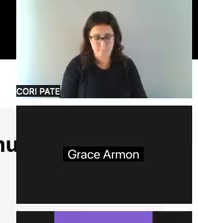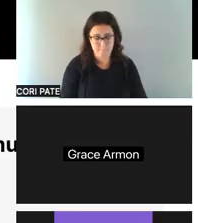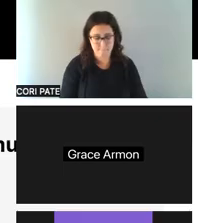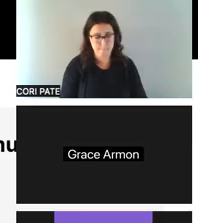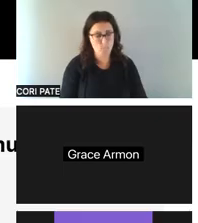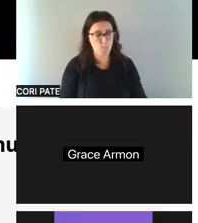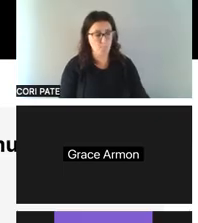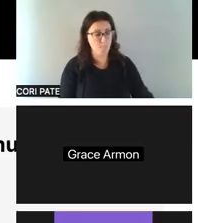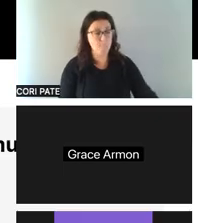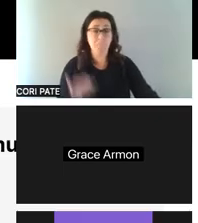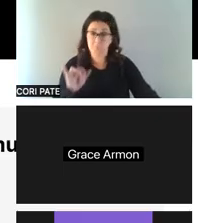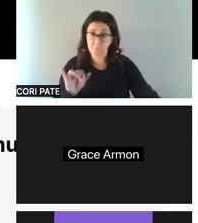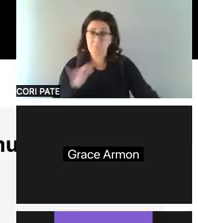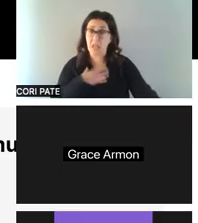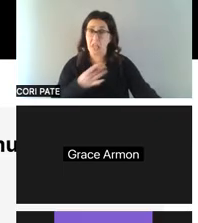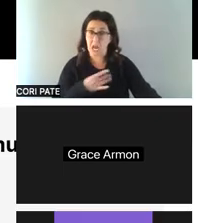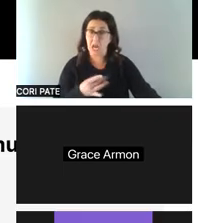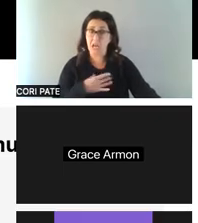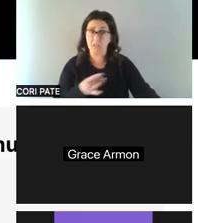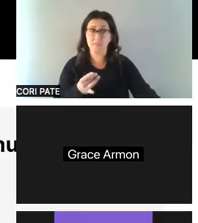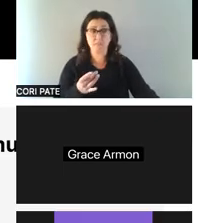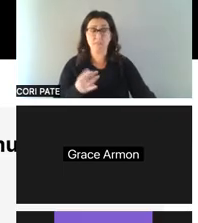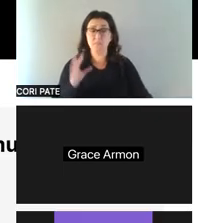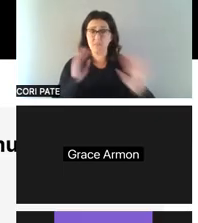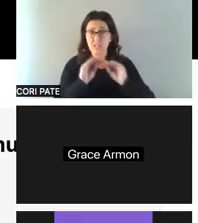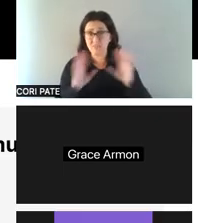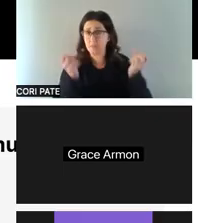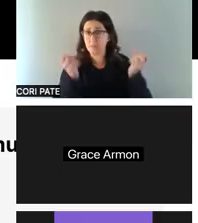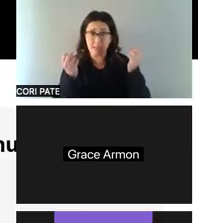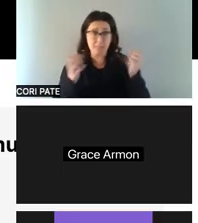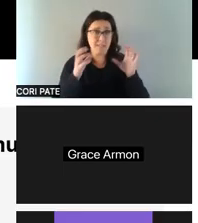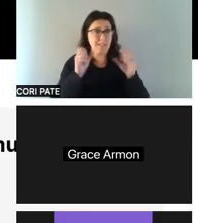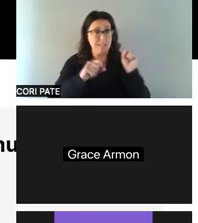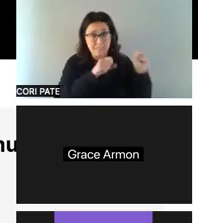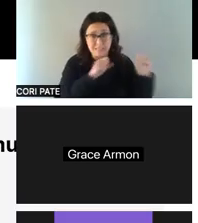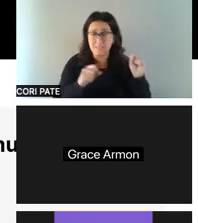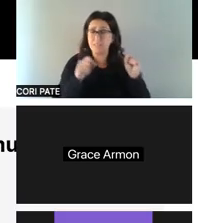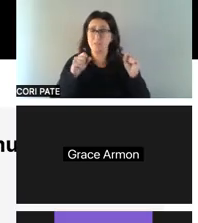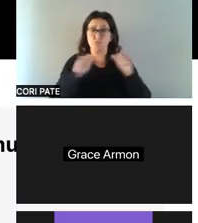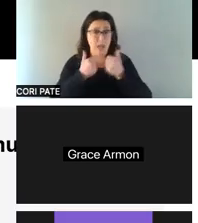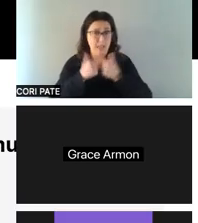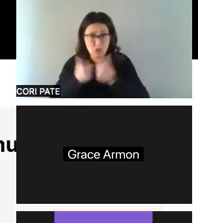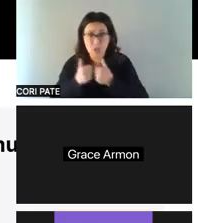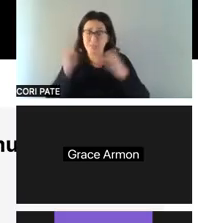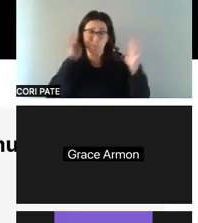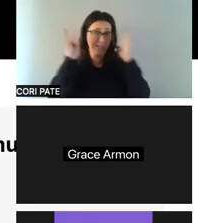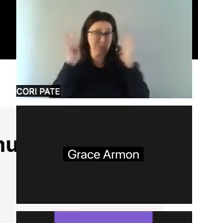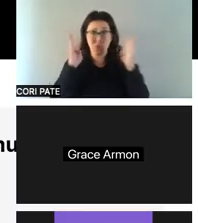Okay, I like these ideas. I like anonymously allow ES to share problems, challenges they're facing, brainstorm solutions.